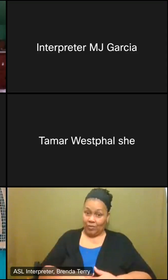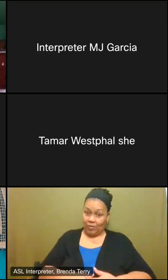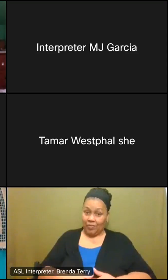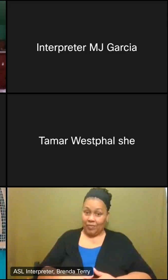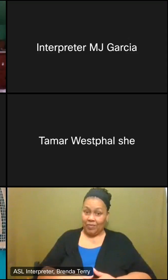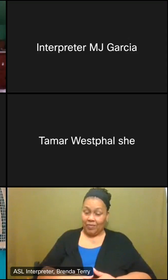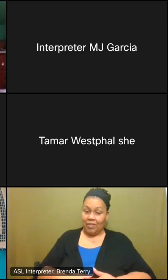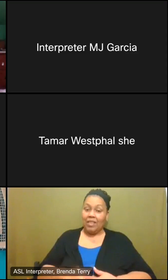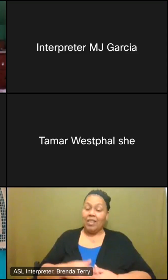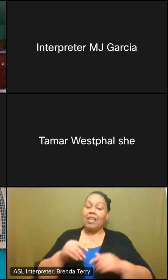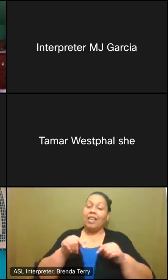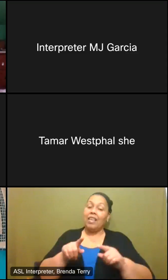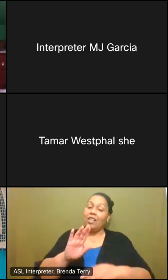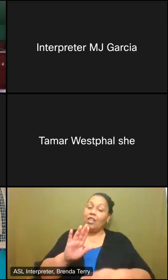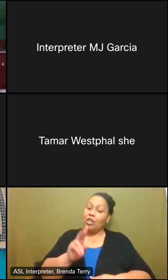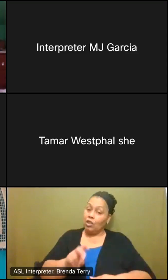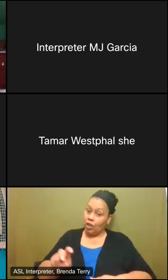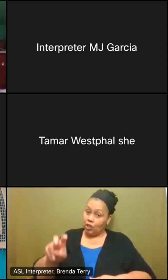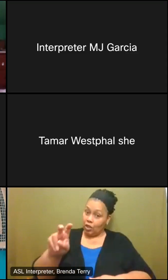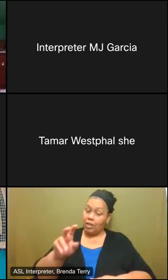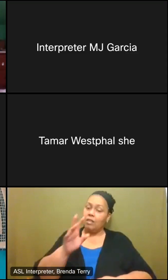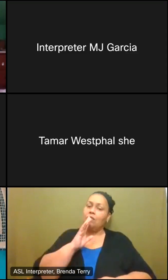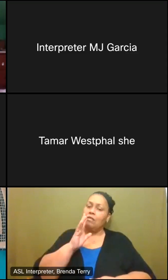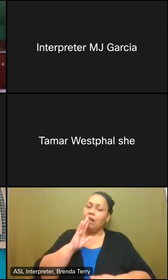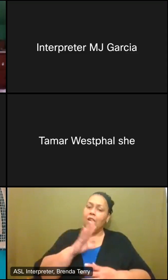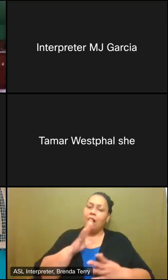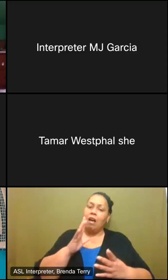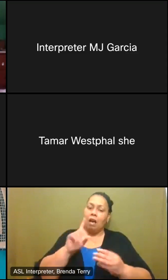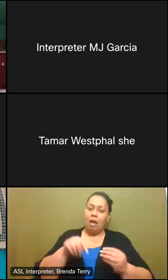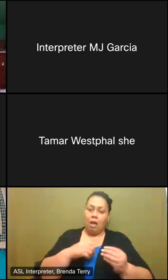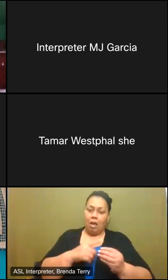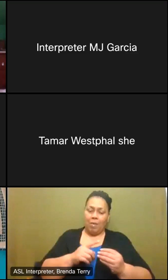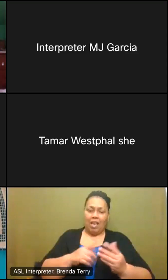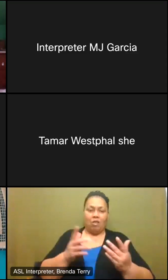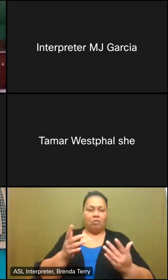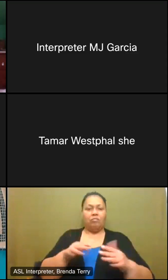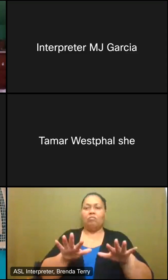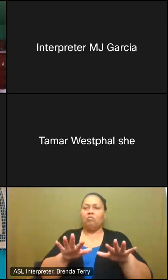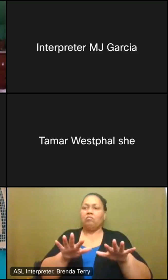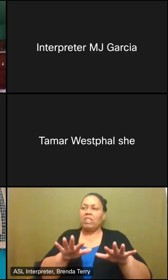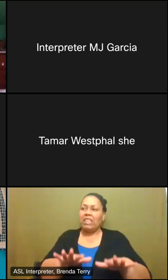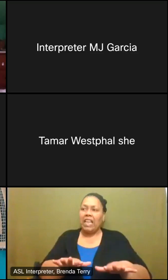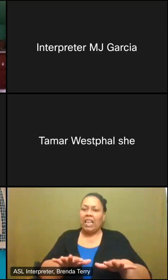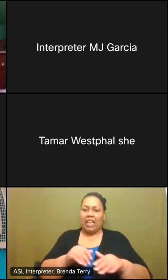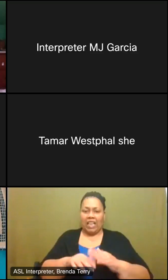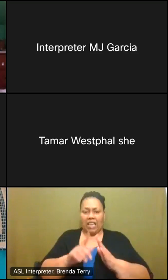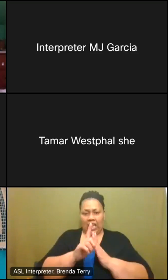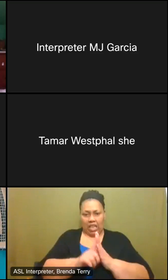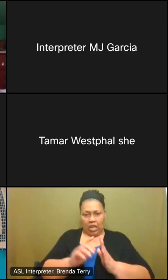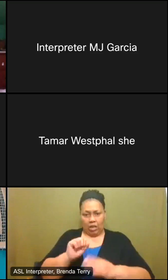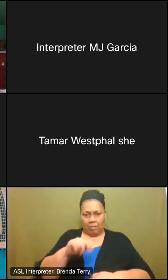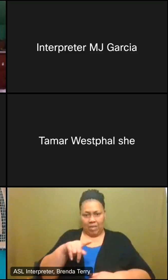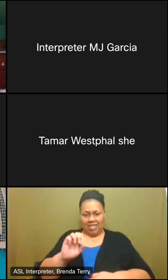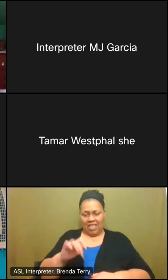So in your journey, you talked a lot about kind of settling in the legal space, that felt really